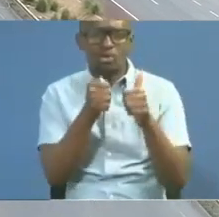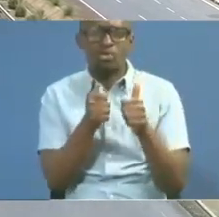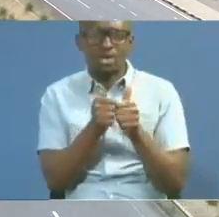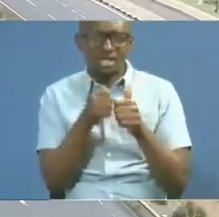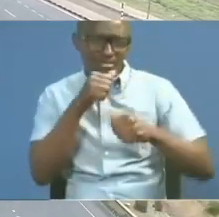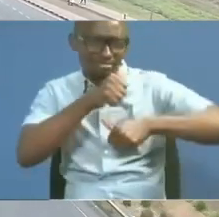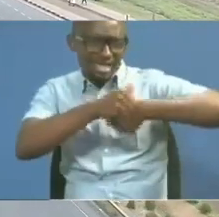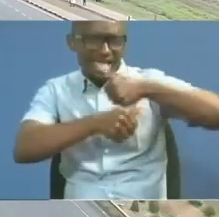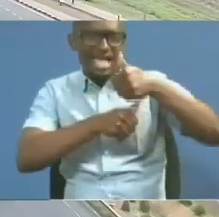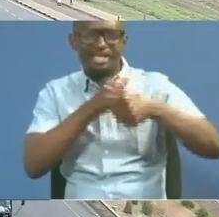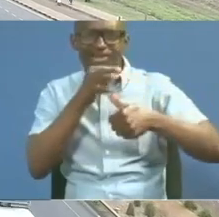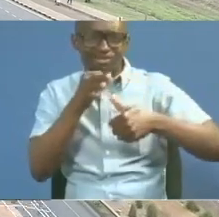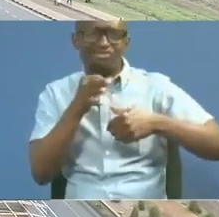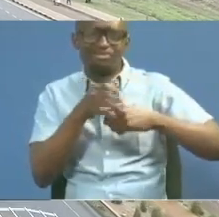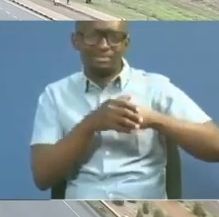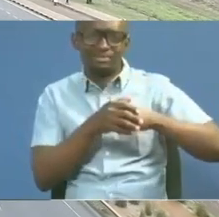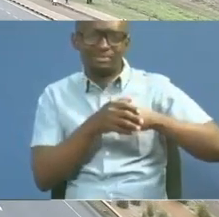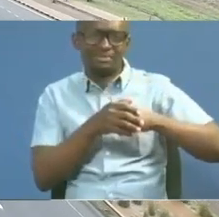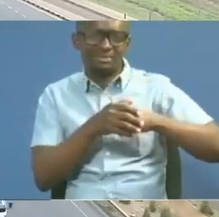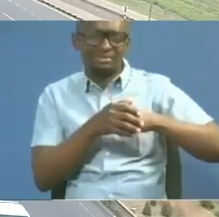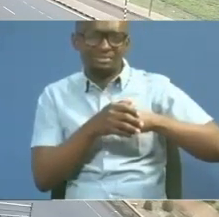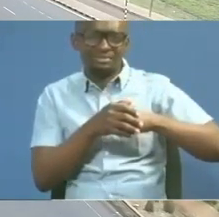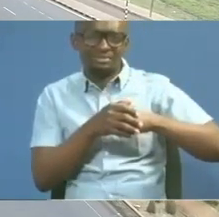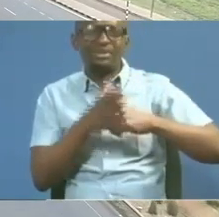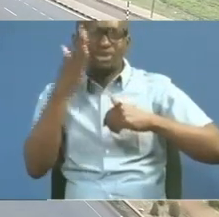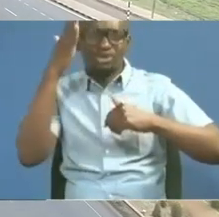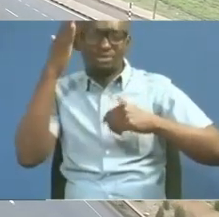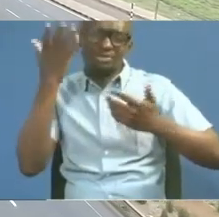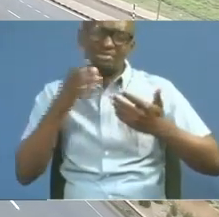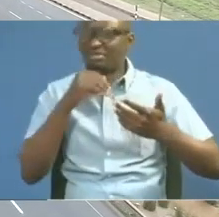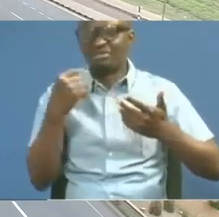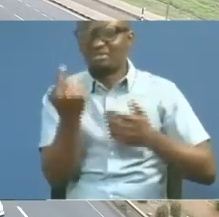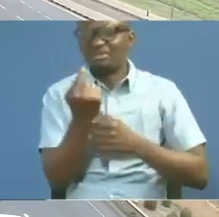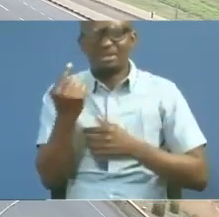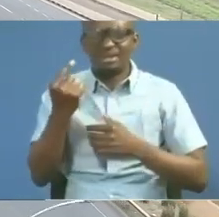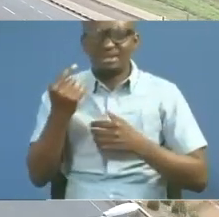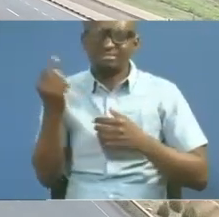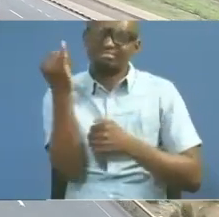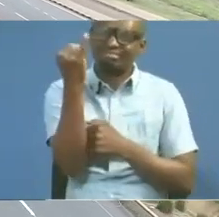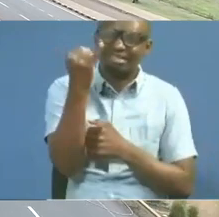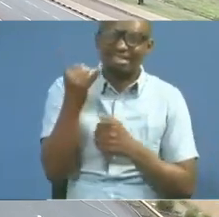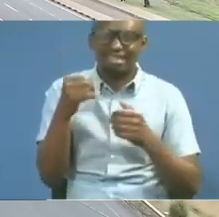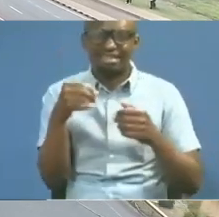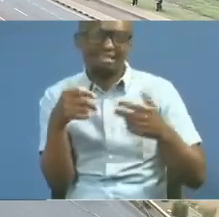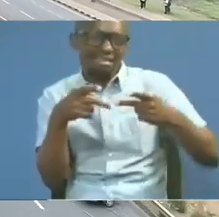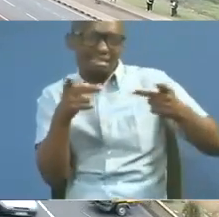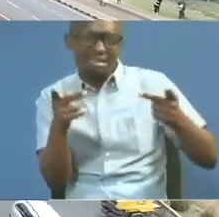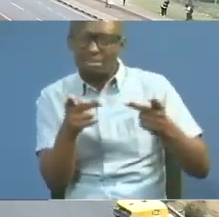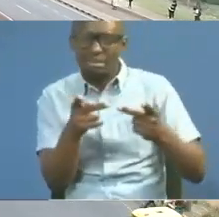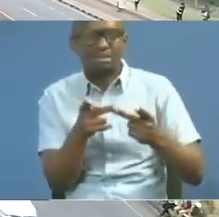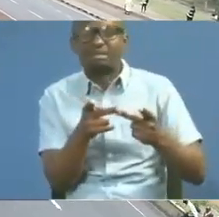concerned with the art of not only knowing how to design the space that